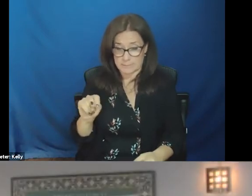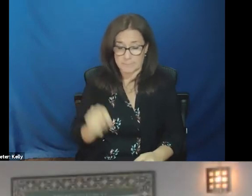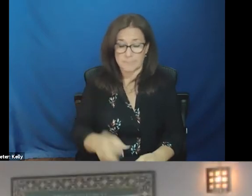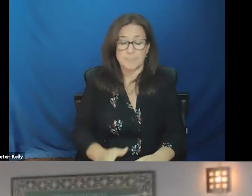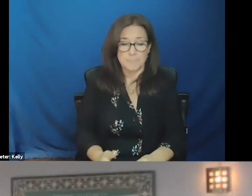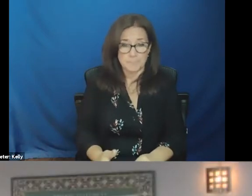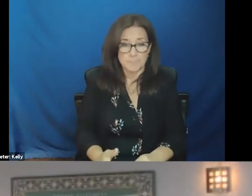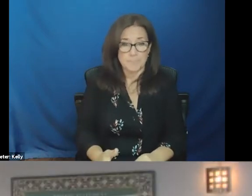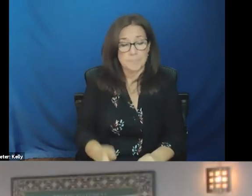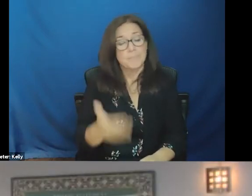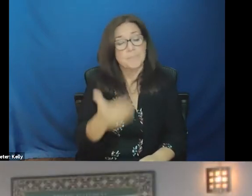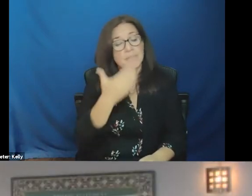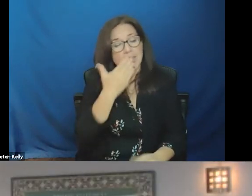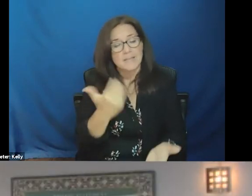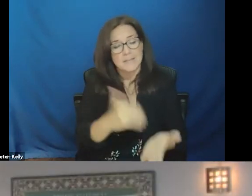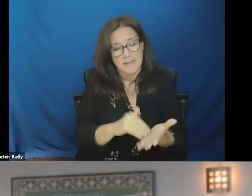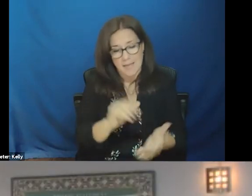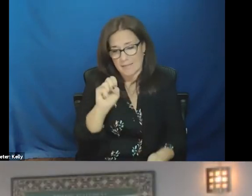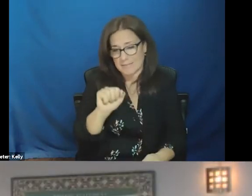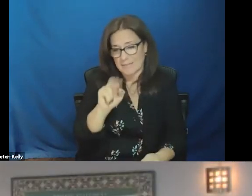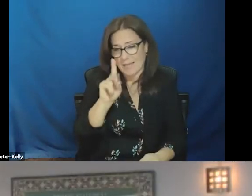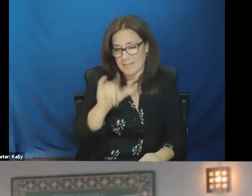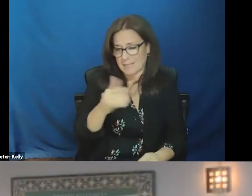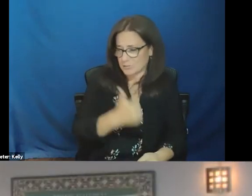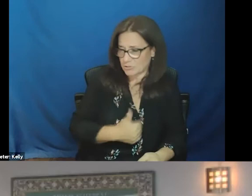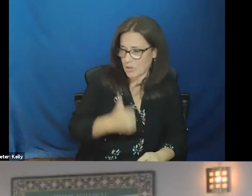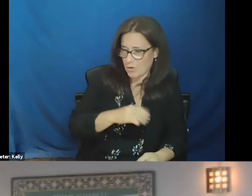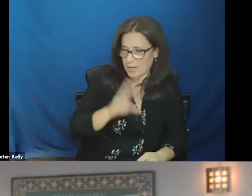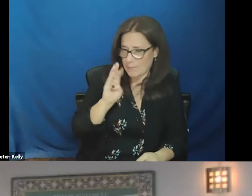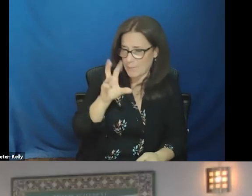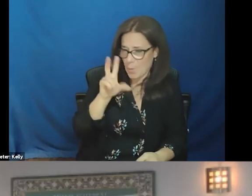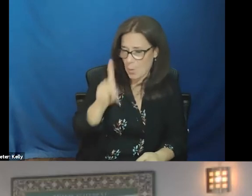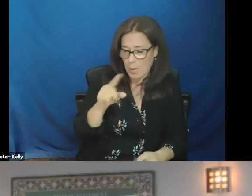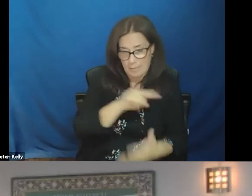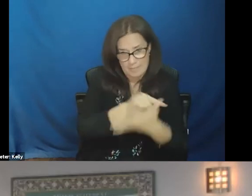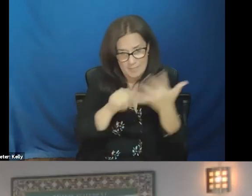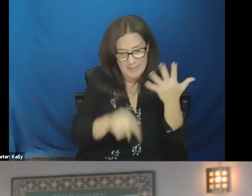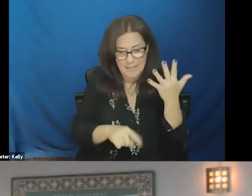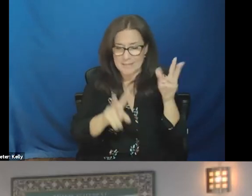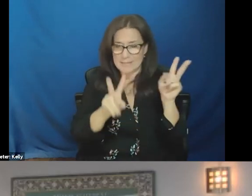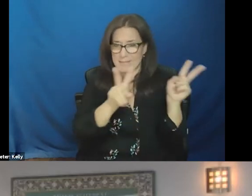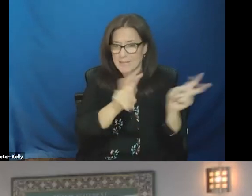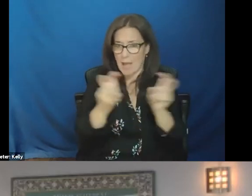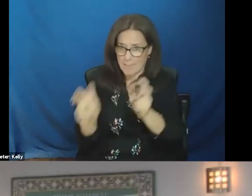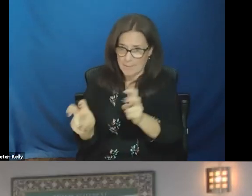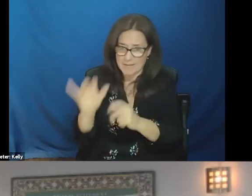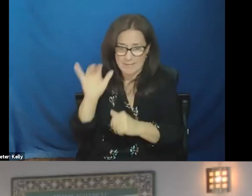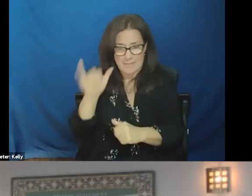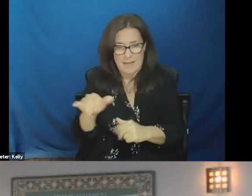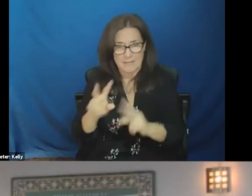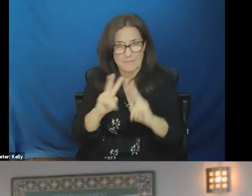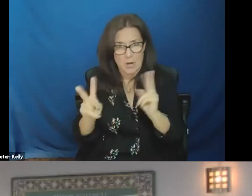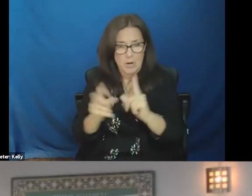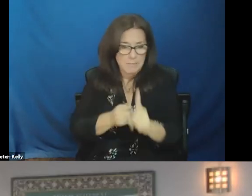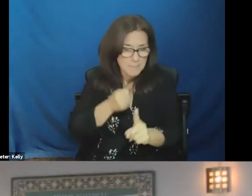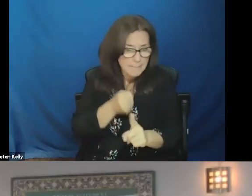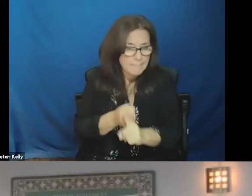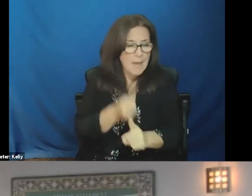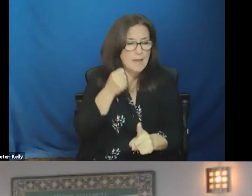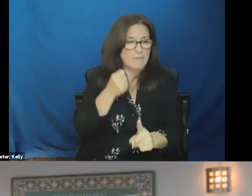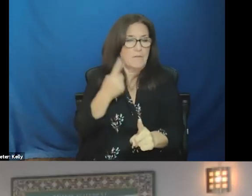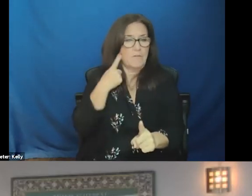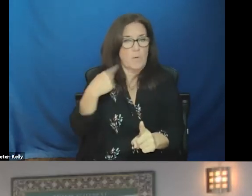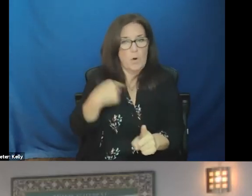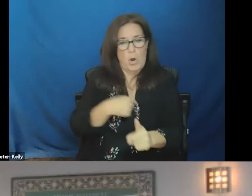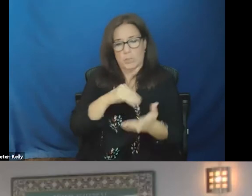Yes, thanks again, Cindy. Yeah, sorry, board. These topics tonight are just very impactful, particularly for our students